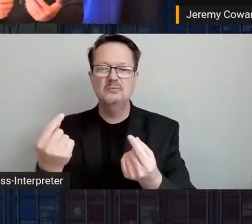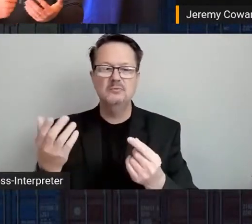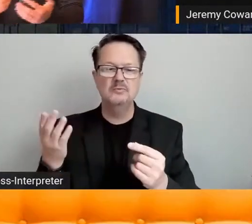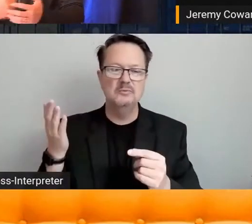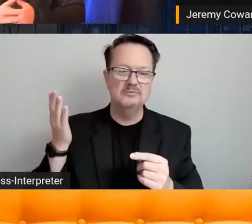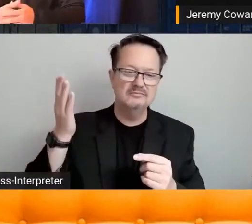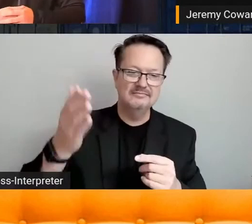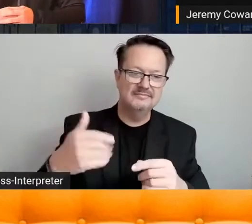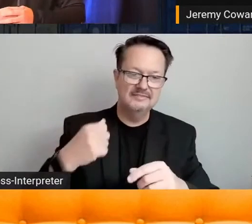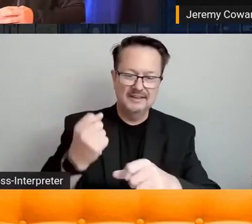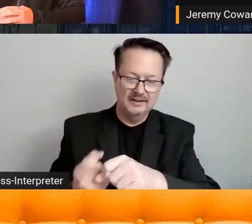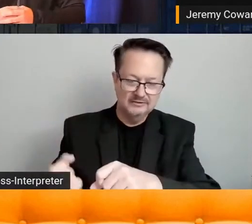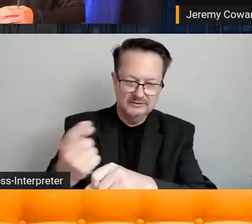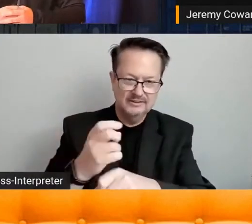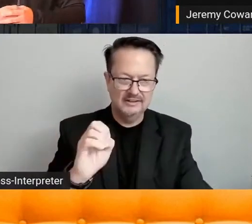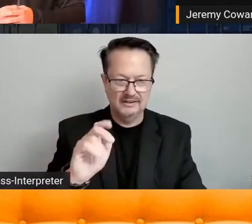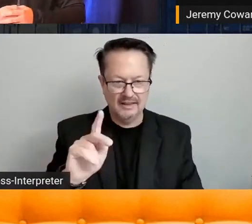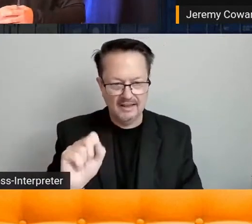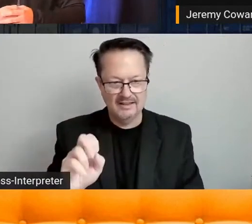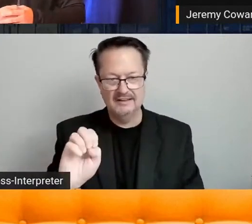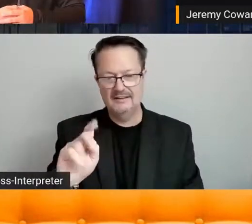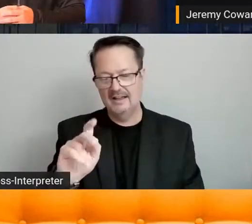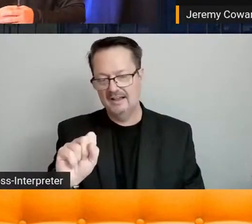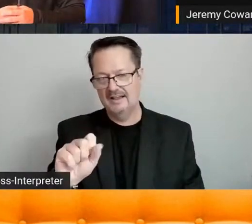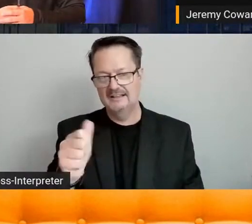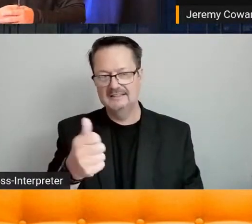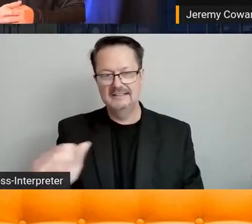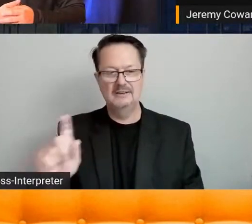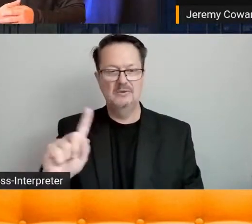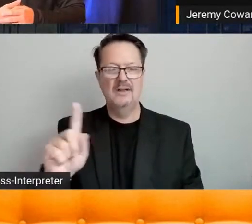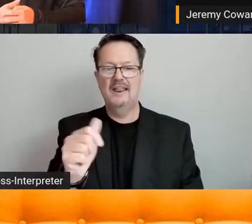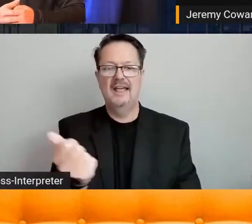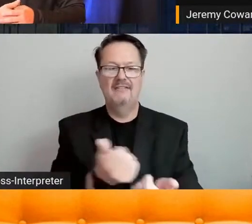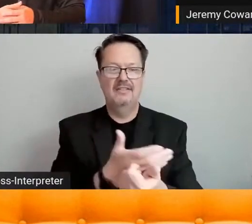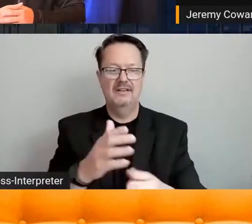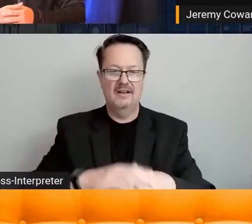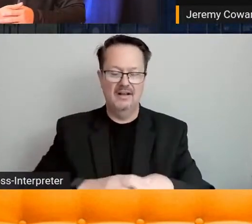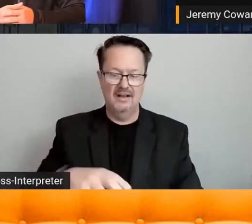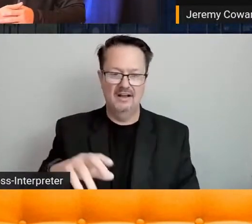EKS, EKS Anywhere, and everything on AWS. So stay tuned. We'll be right back.